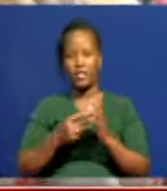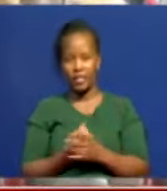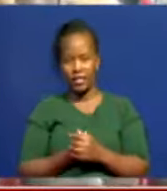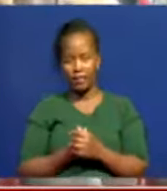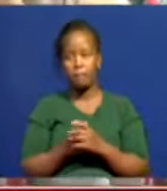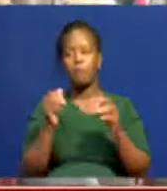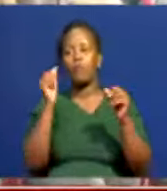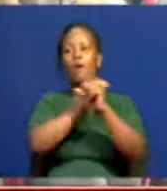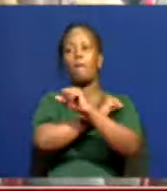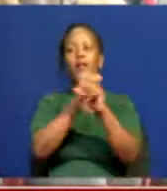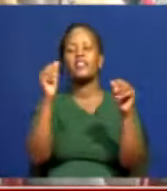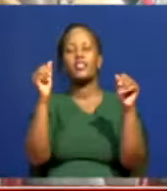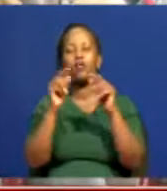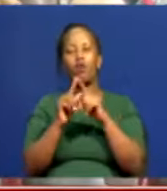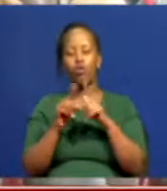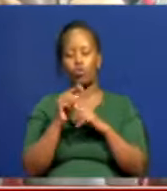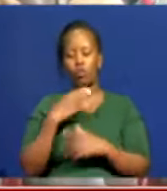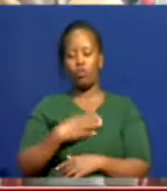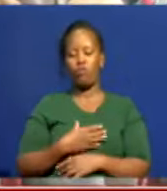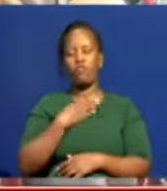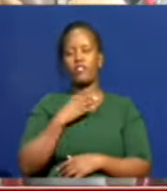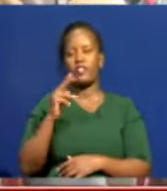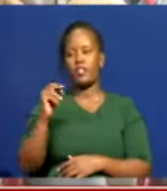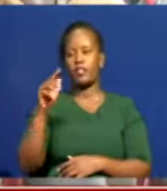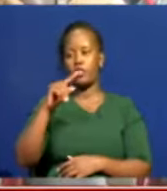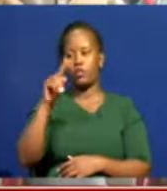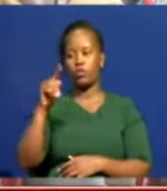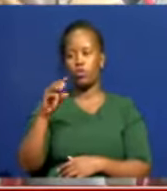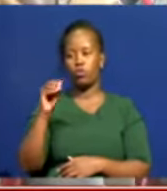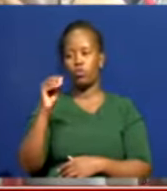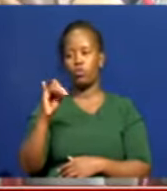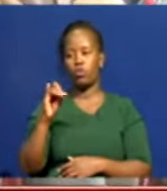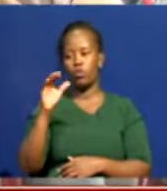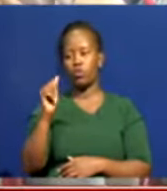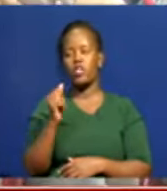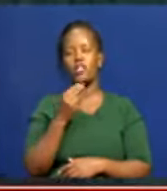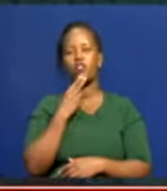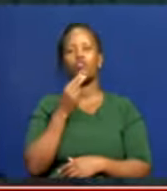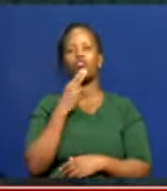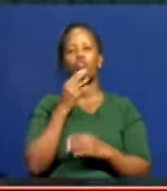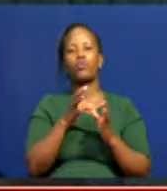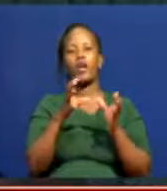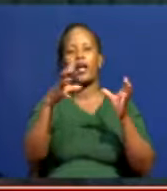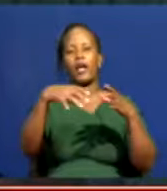toured Ndoia Sugar Factory, undertaking to revitalize the country's ailing sugar sector.